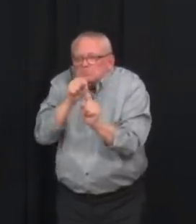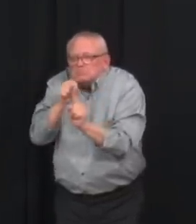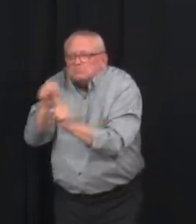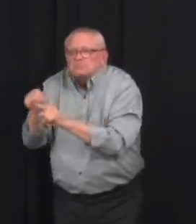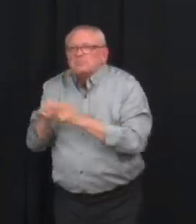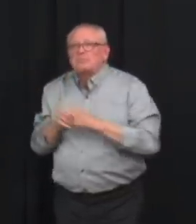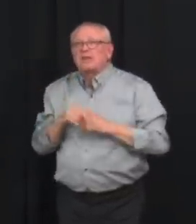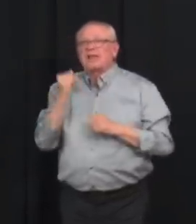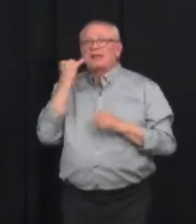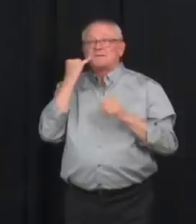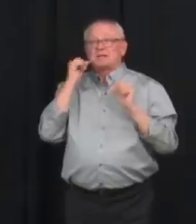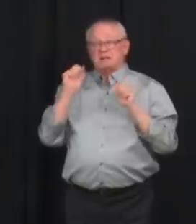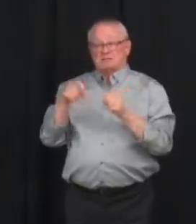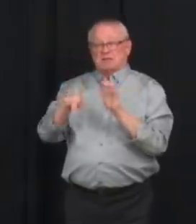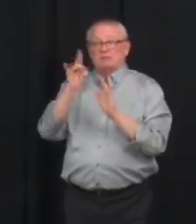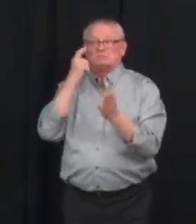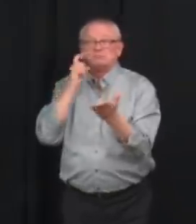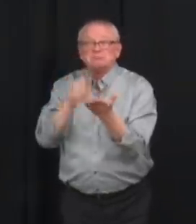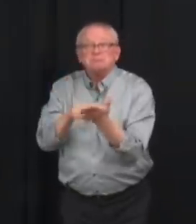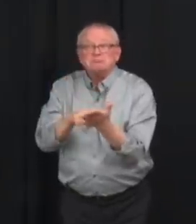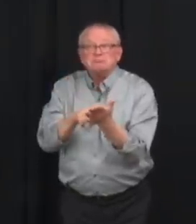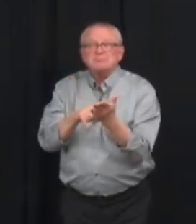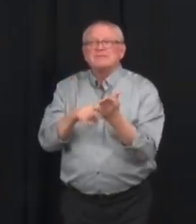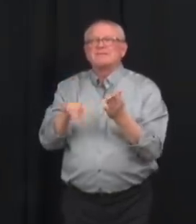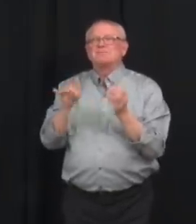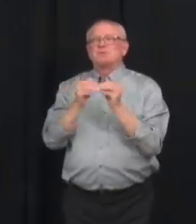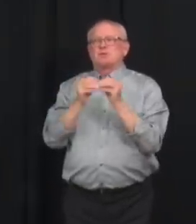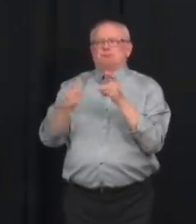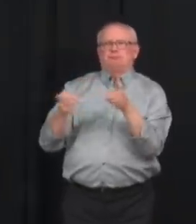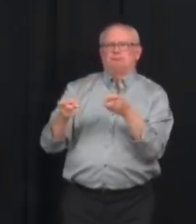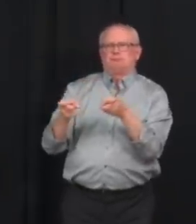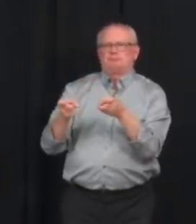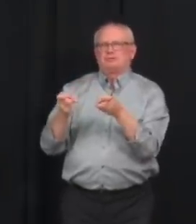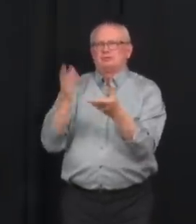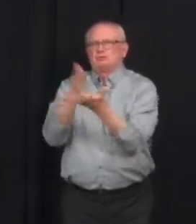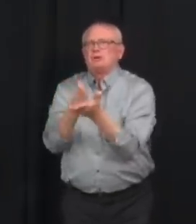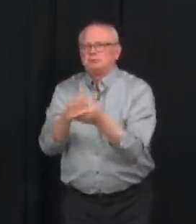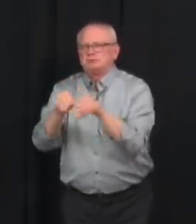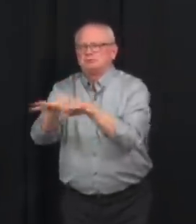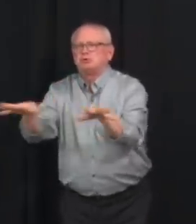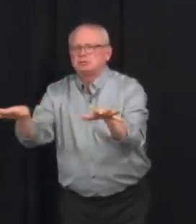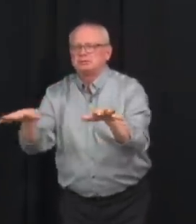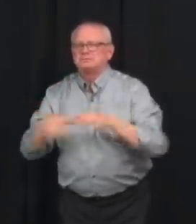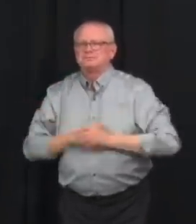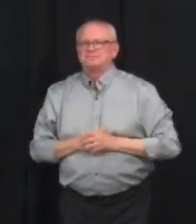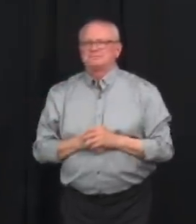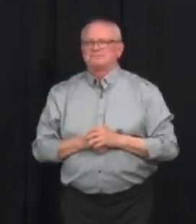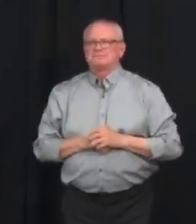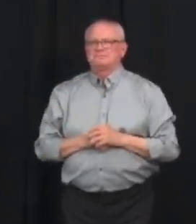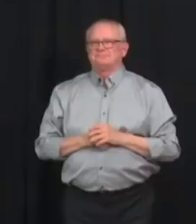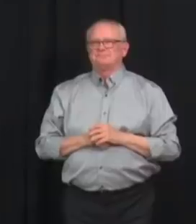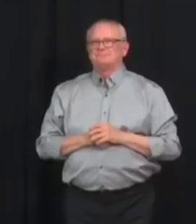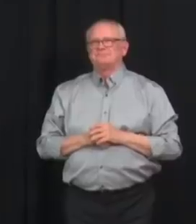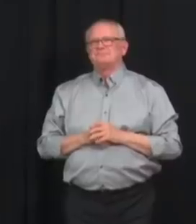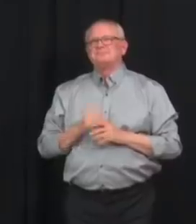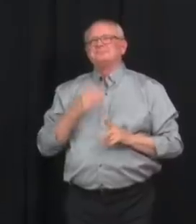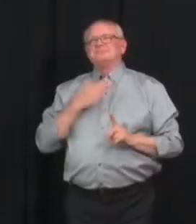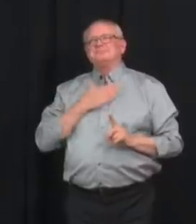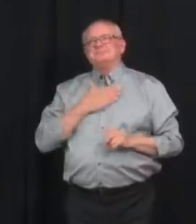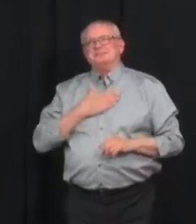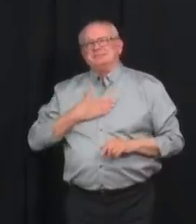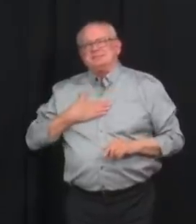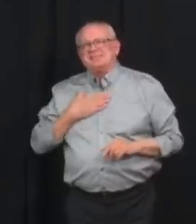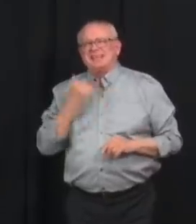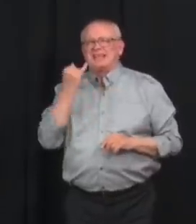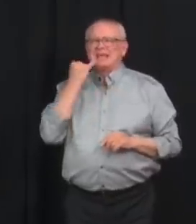reopening. As I've said before, testing is a partnership that takes all of us. Please get tested if you are